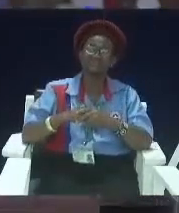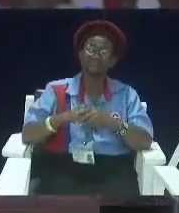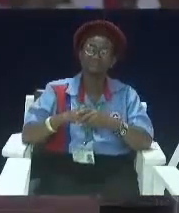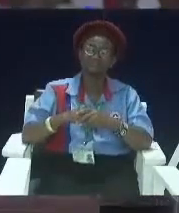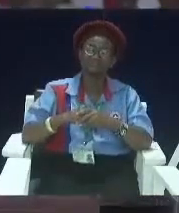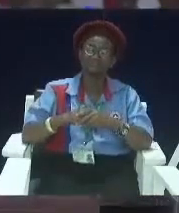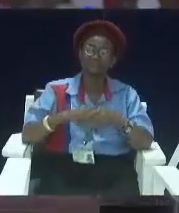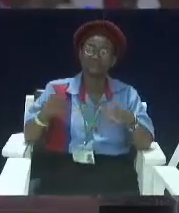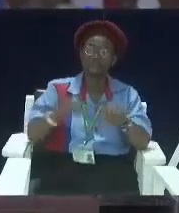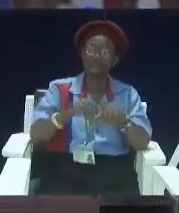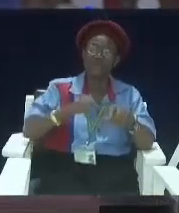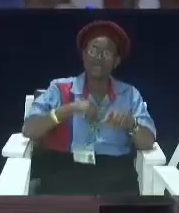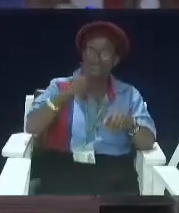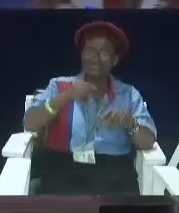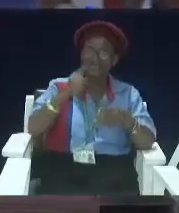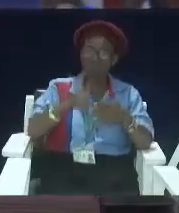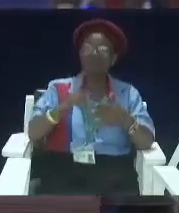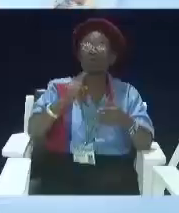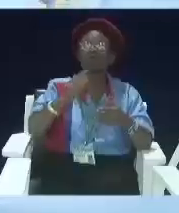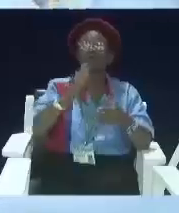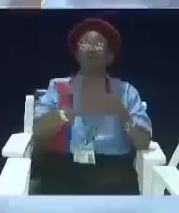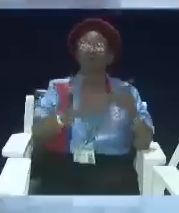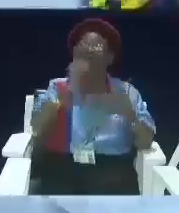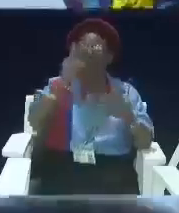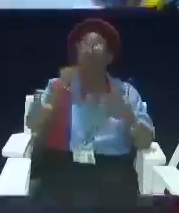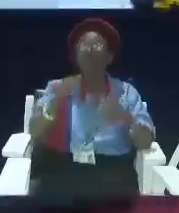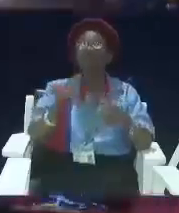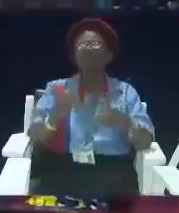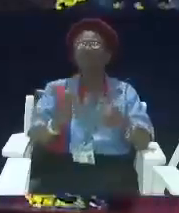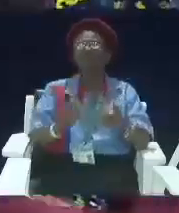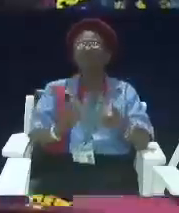So I'm saying to somebody right now, God bless you.